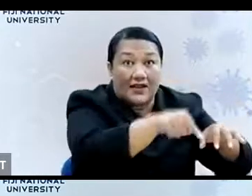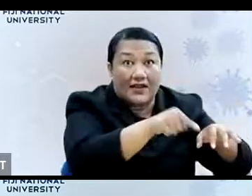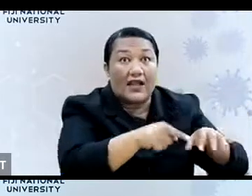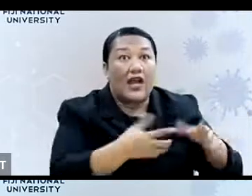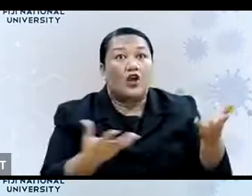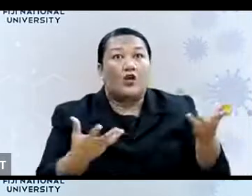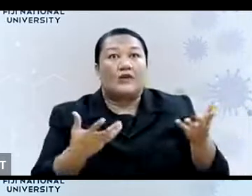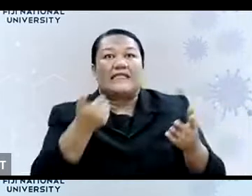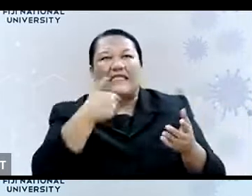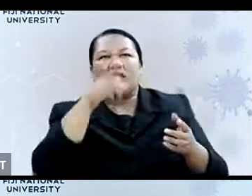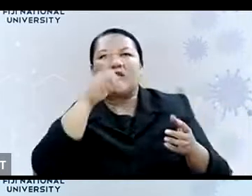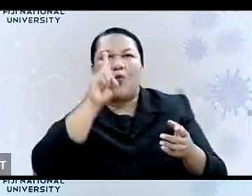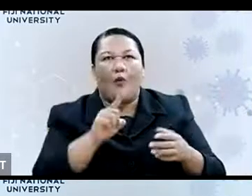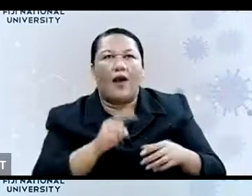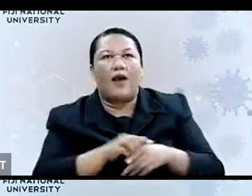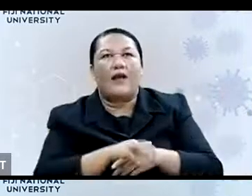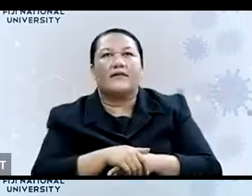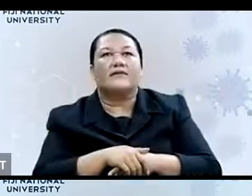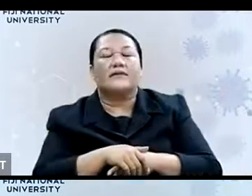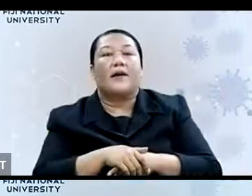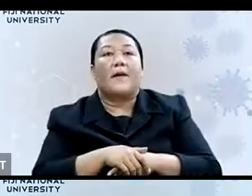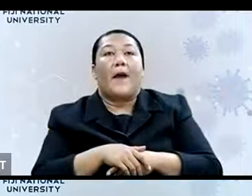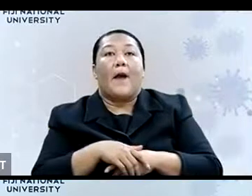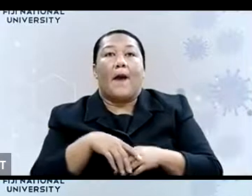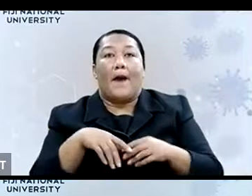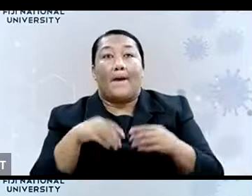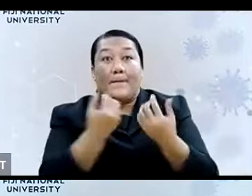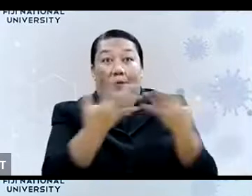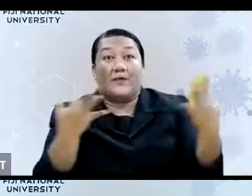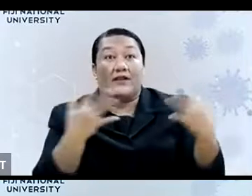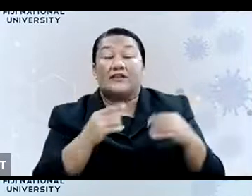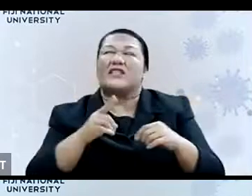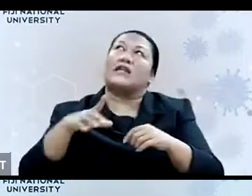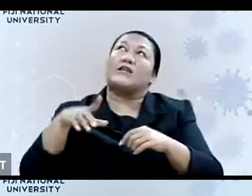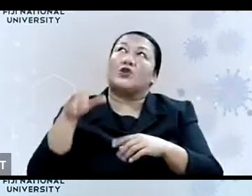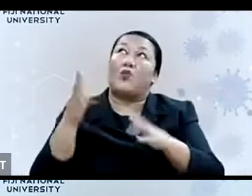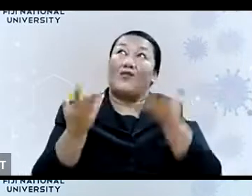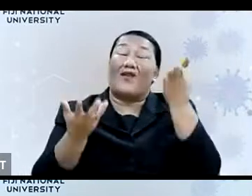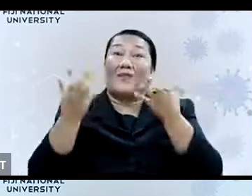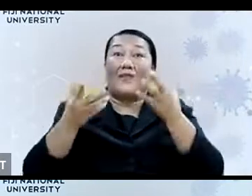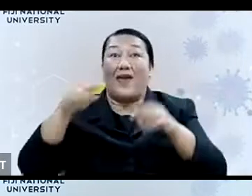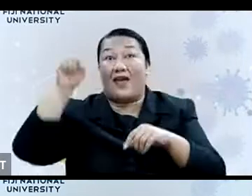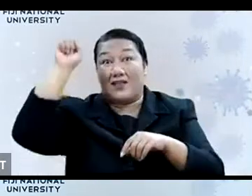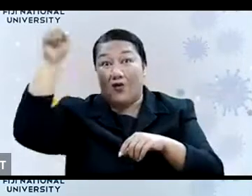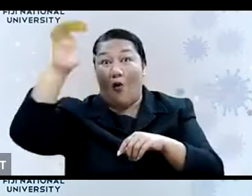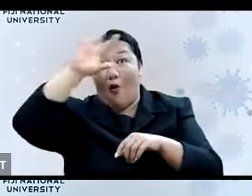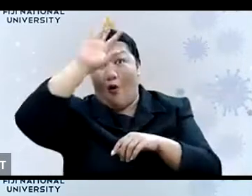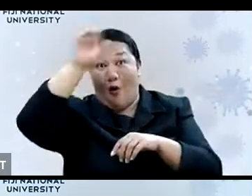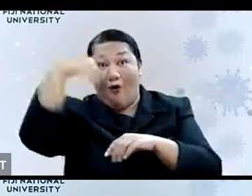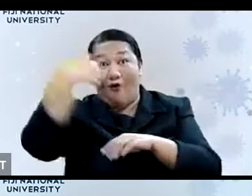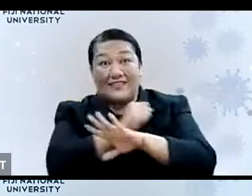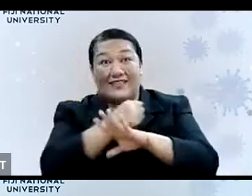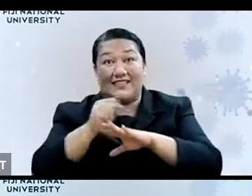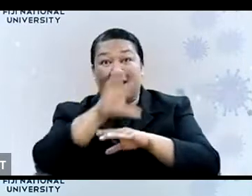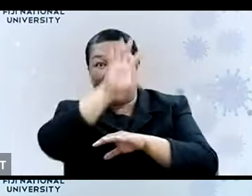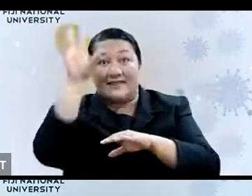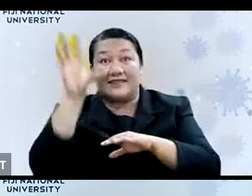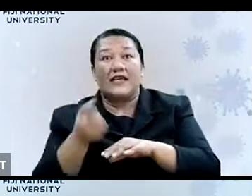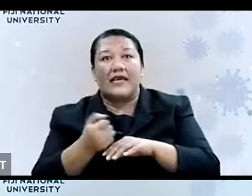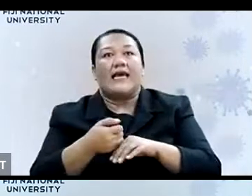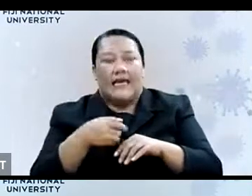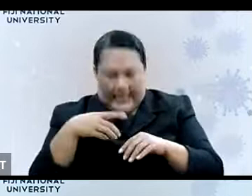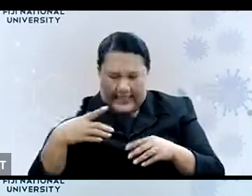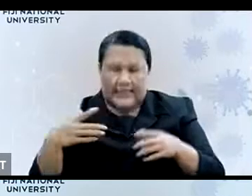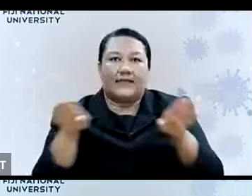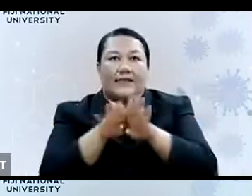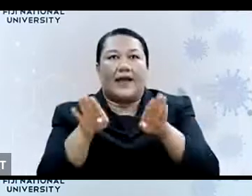example, right now, Victoria in Australia is having an outbreak, their testing is at the same level. It's between 3 and 6 per 1,000 population. So